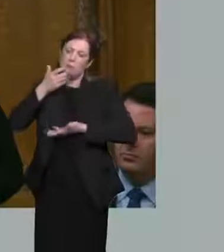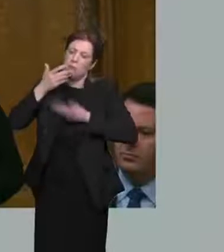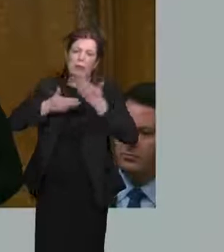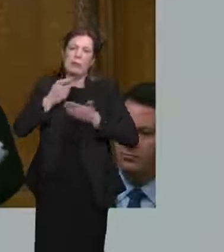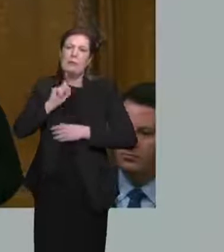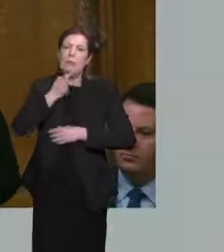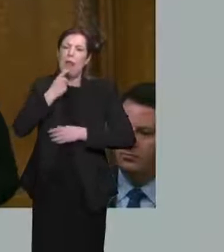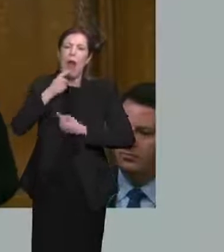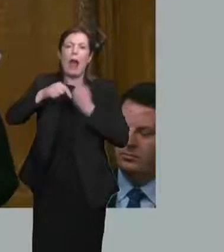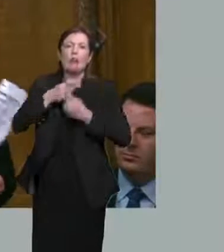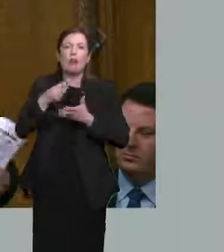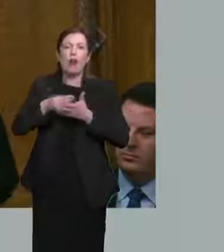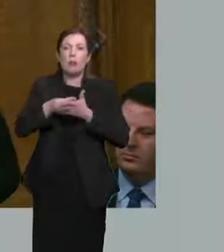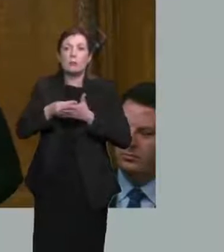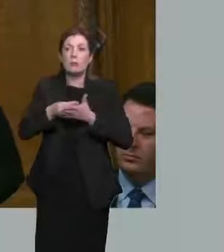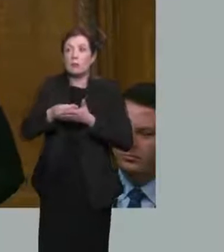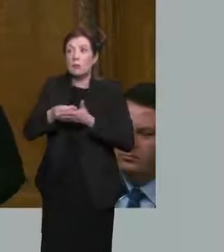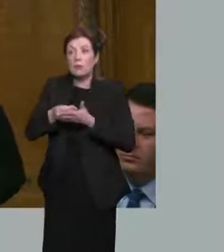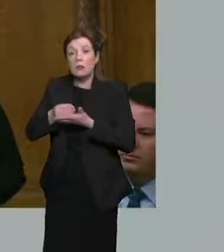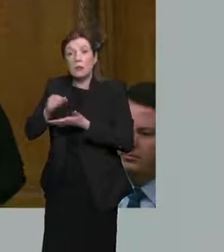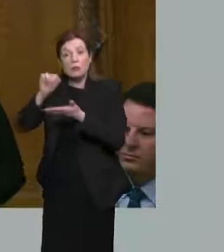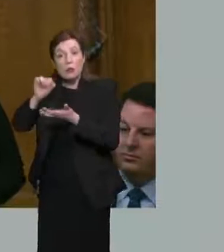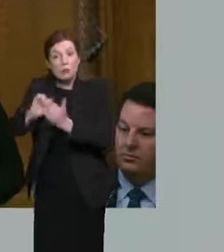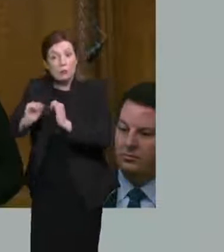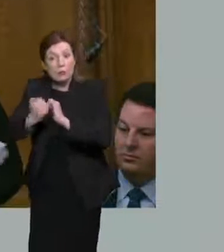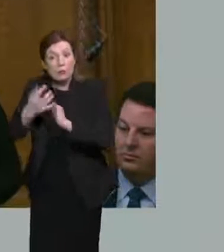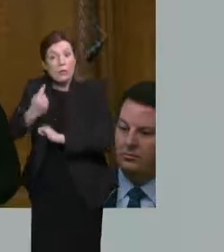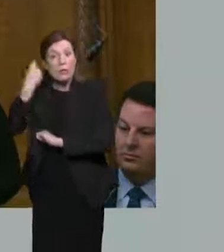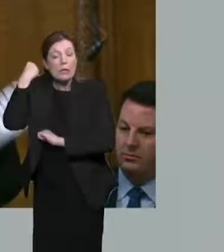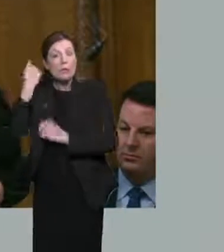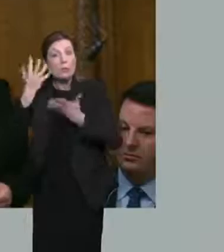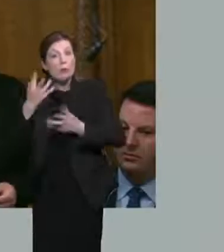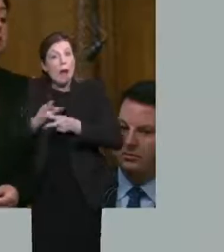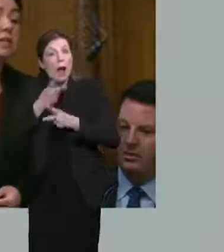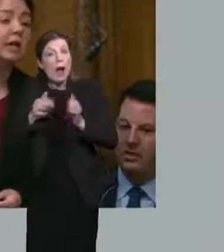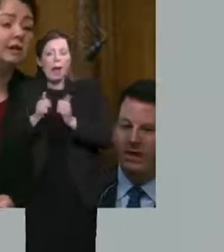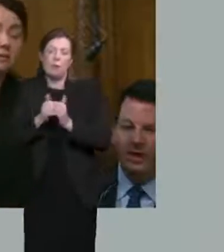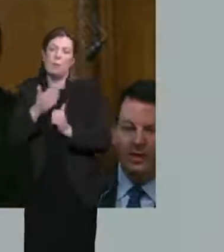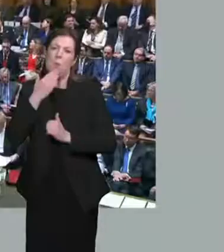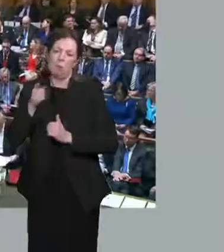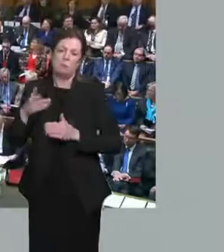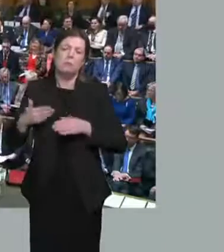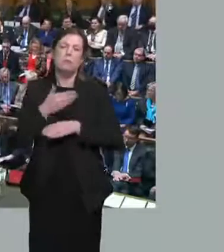energy costs? And if the Chancellor isn't able to make good on that commitment today, will he ensure he does so as soon as he can?